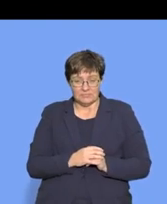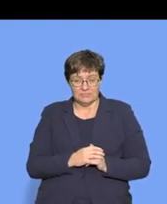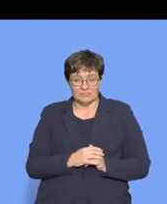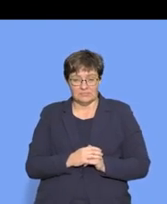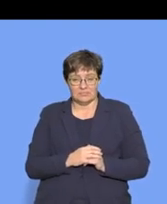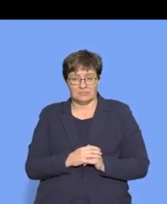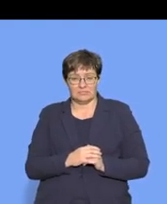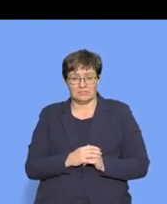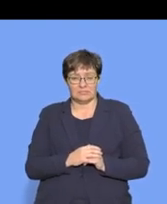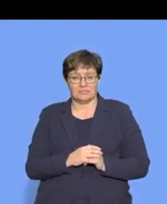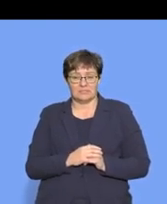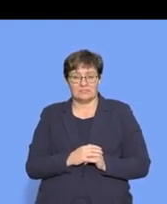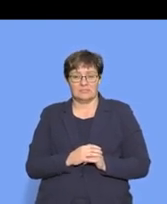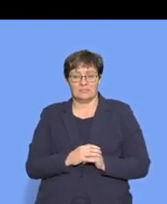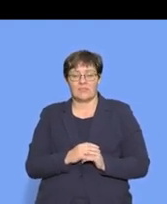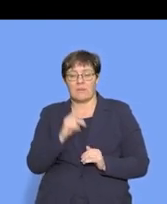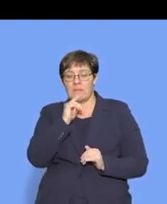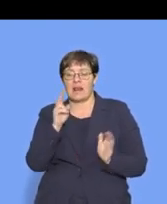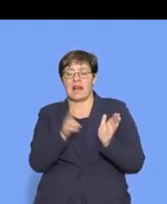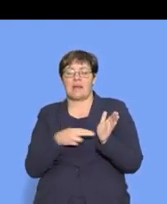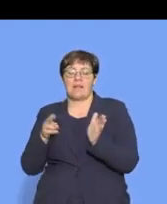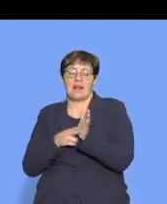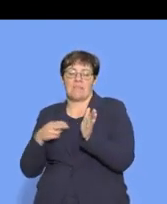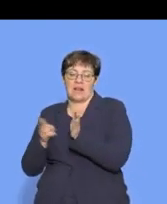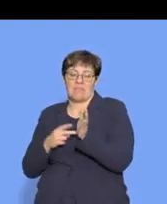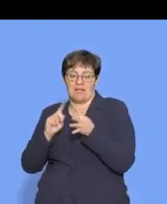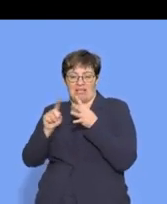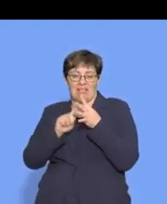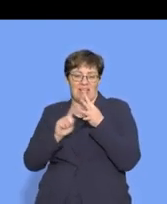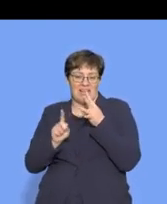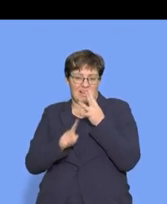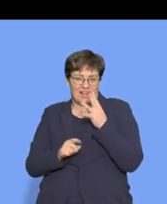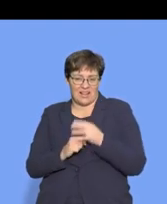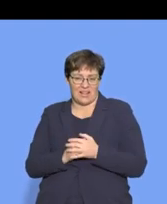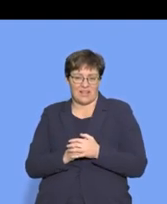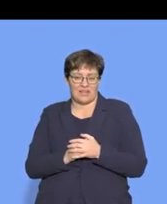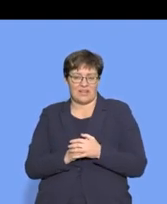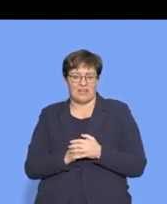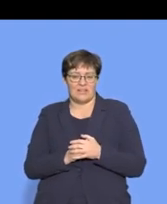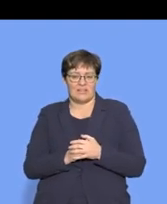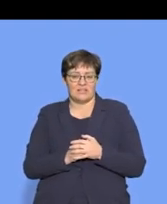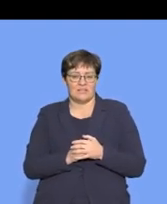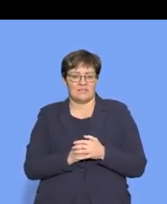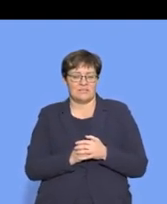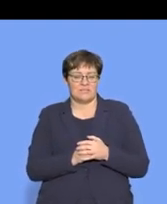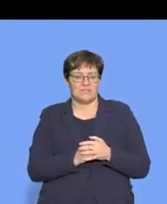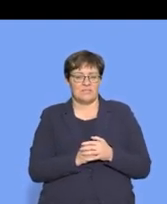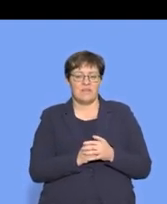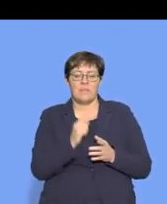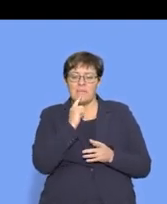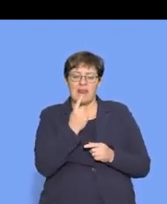where you would have to label the different parts and then explain what each of those parts actually does, what